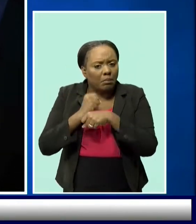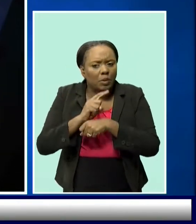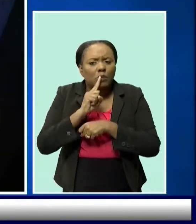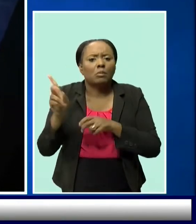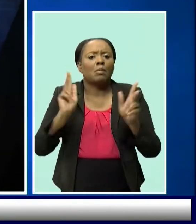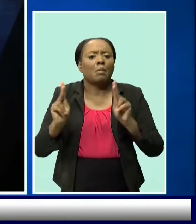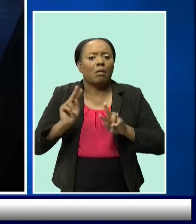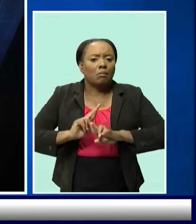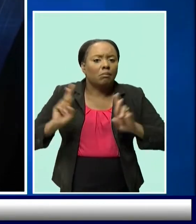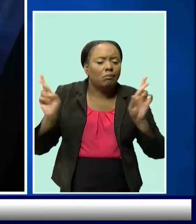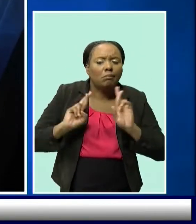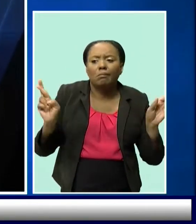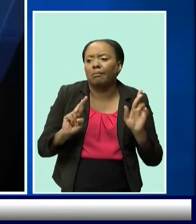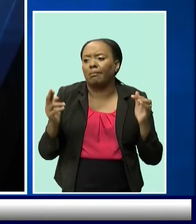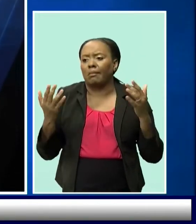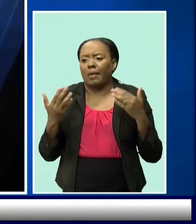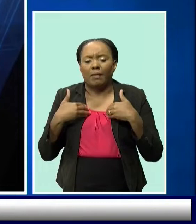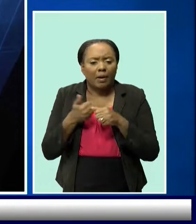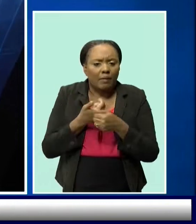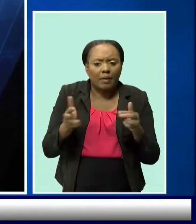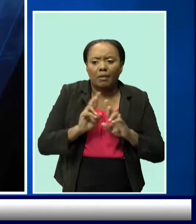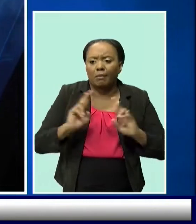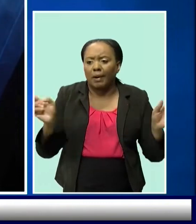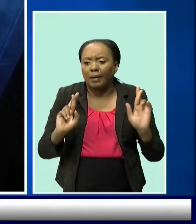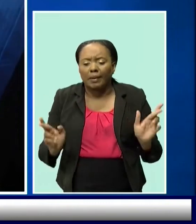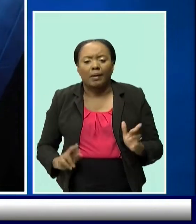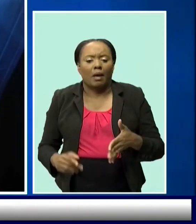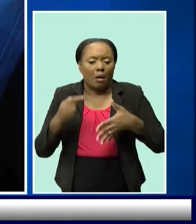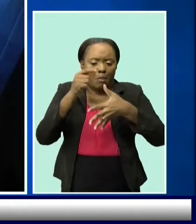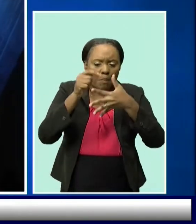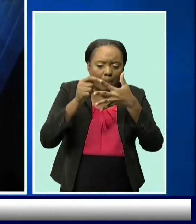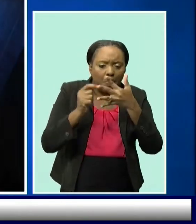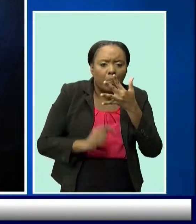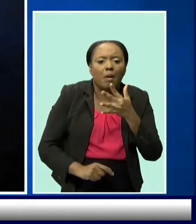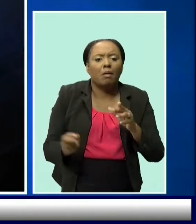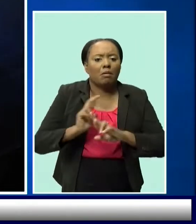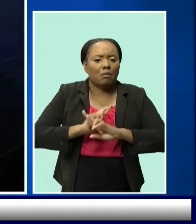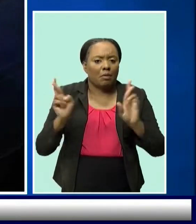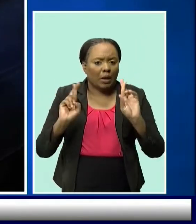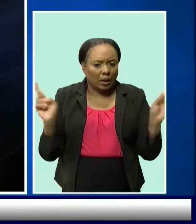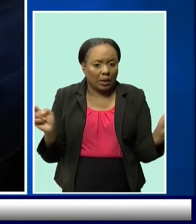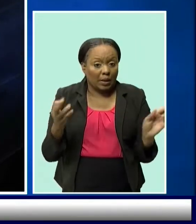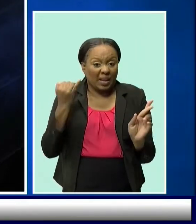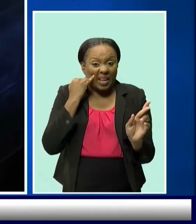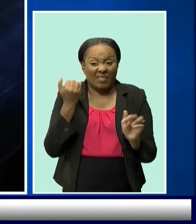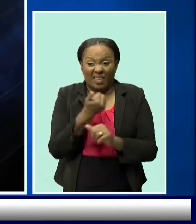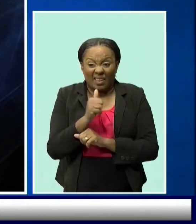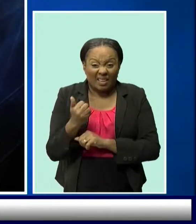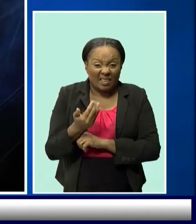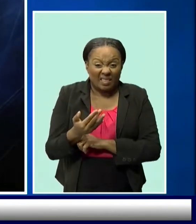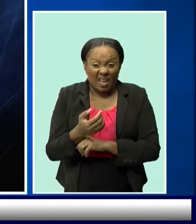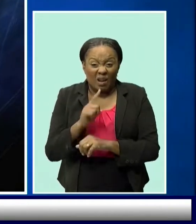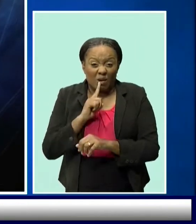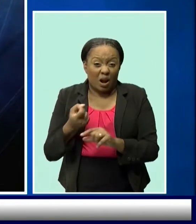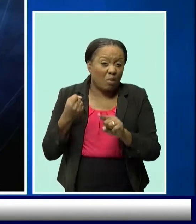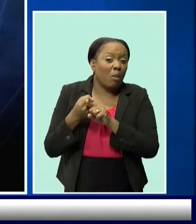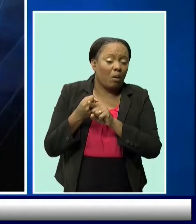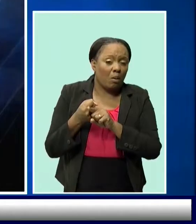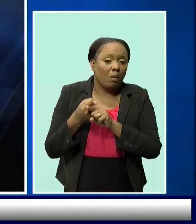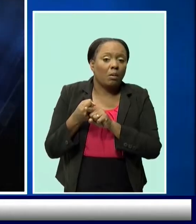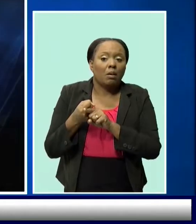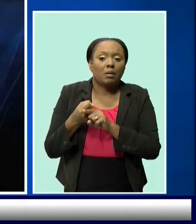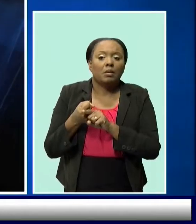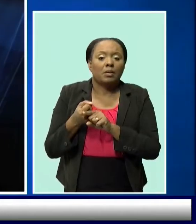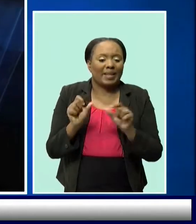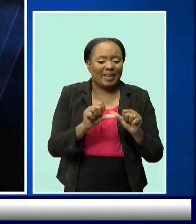have their various systems in place. The agencies have their various systems in place if they are called on to press into